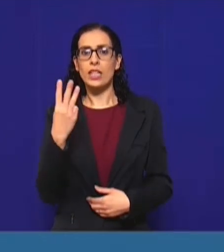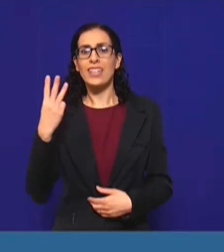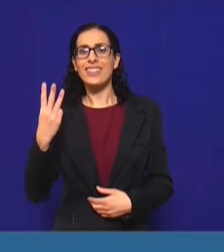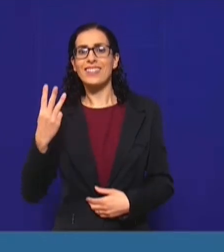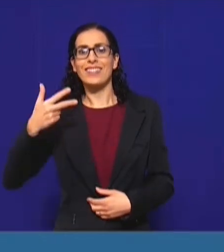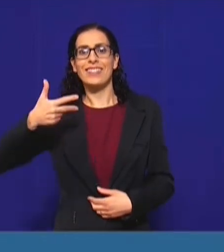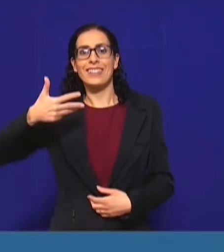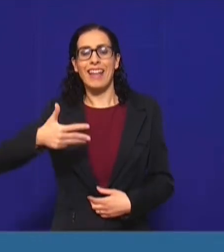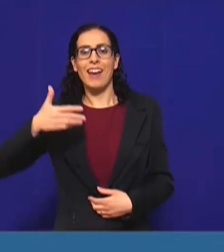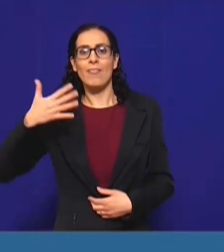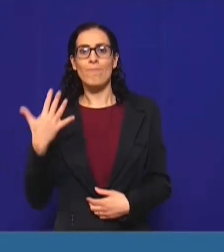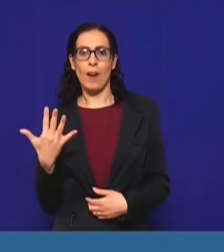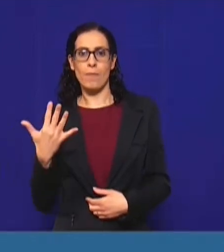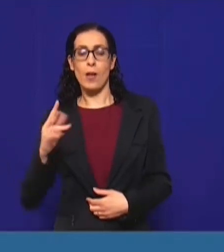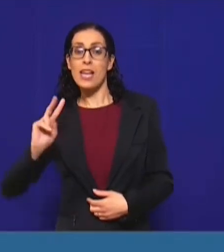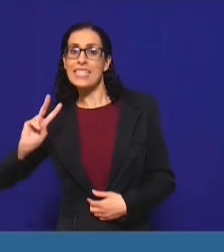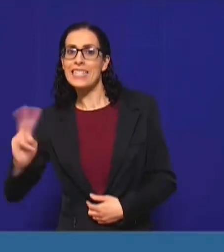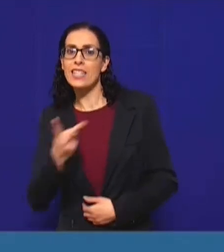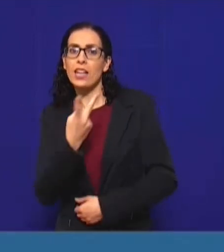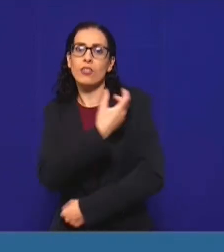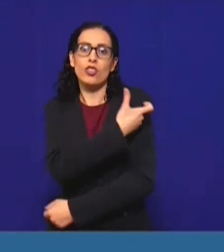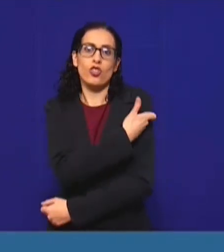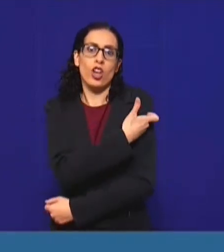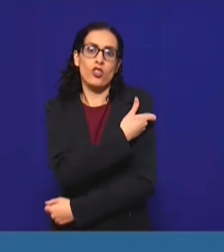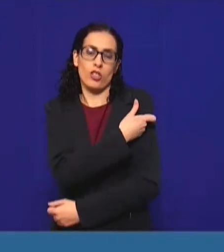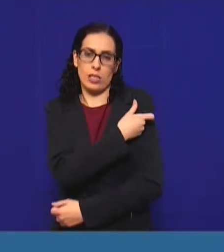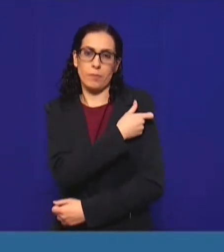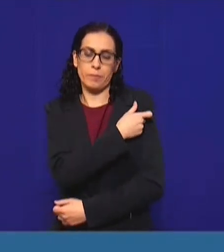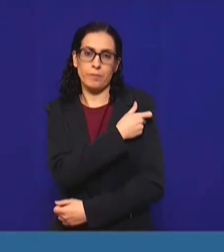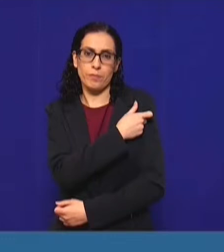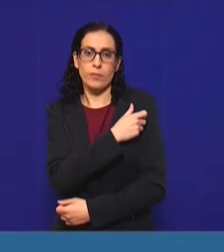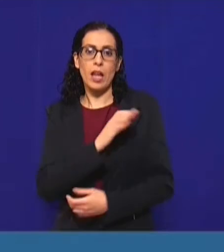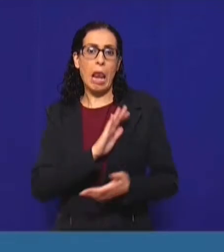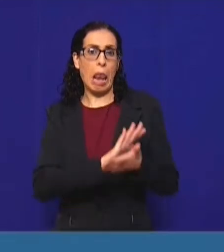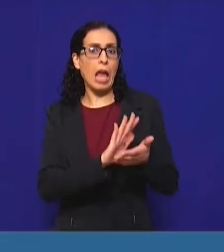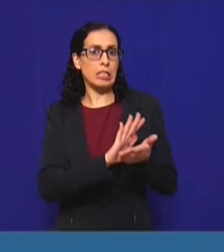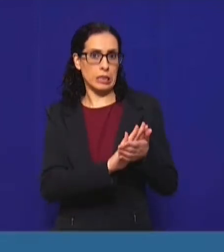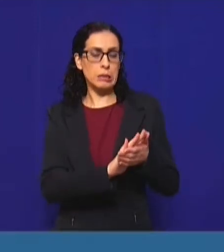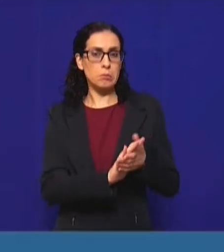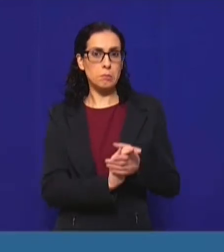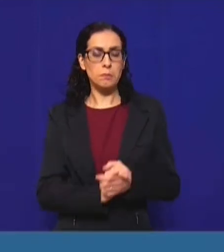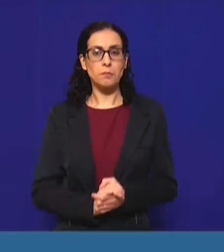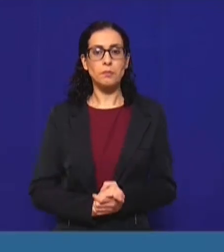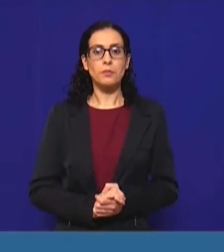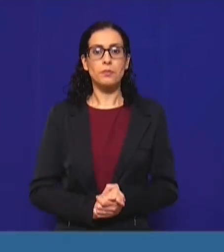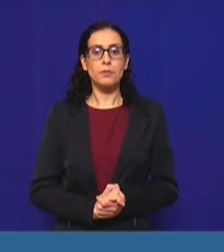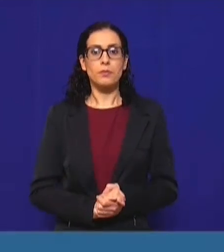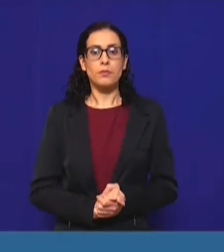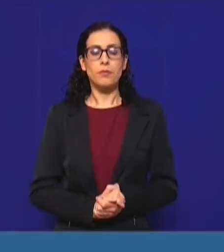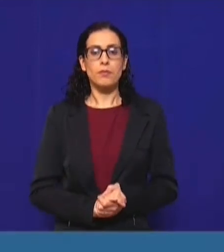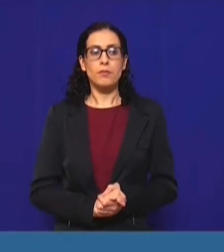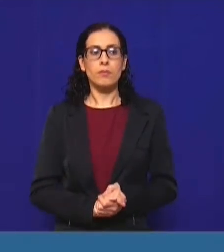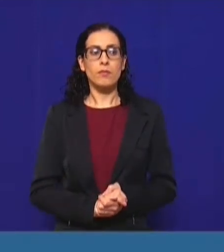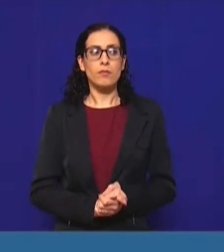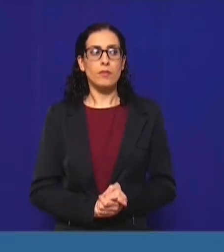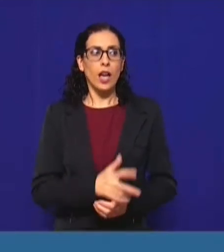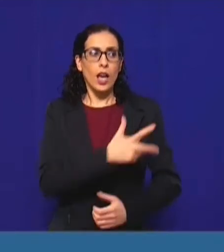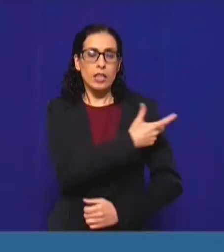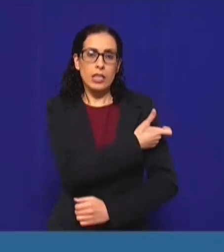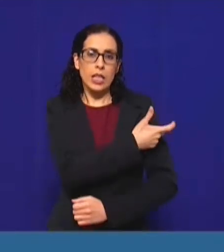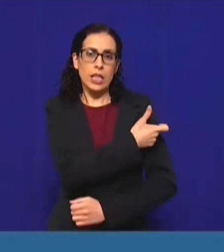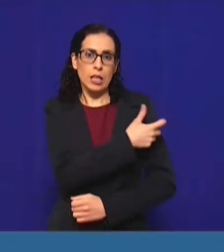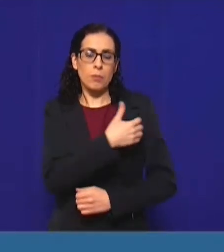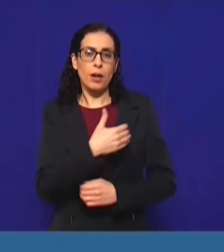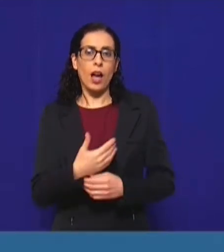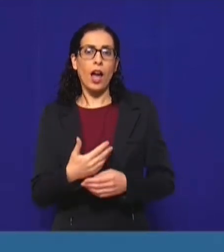23,395 persons li diġà huma ħadu żewġ dożi ta' tilqim. It-tilqim qegħdin nagħtuh